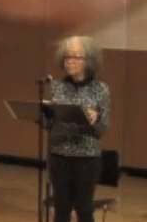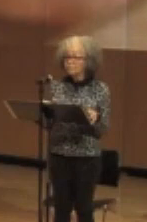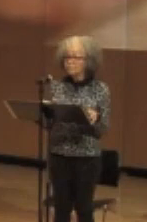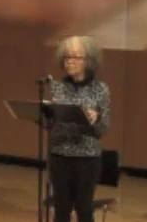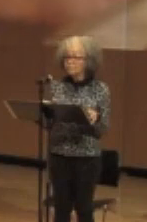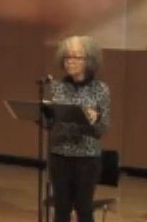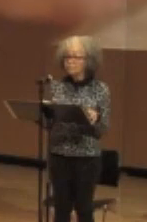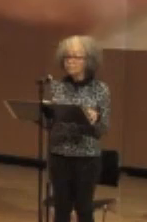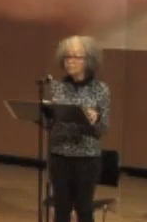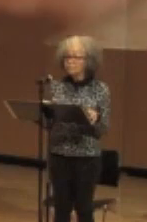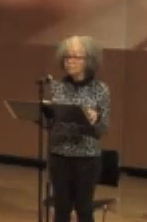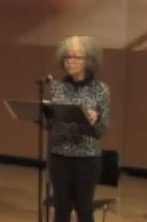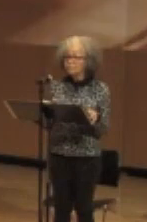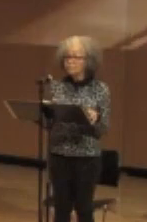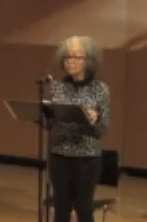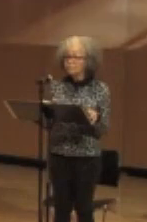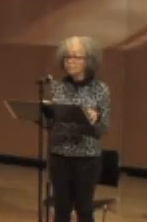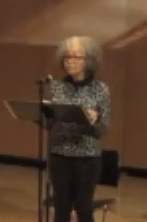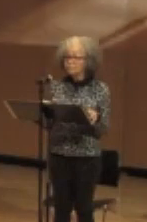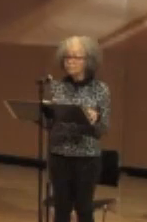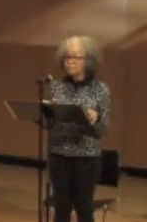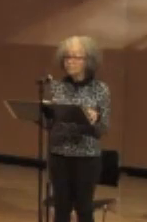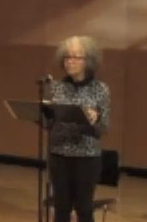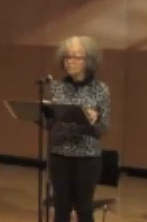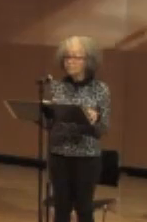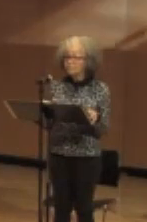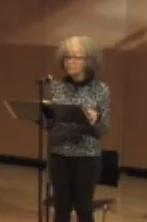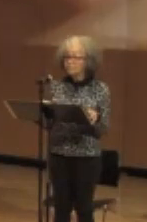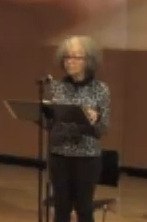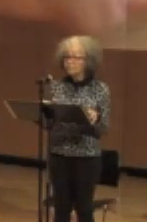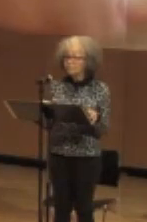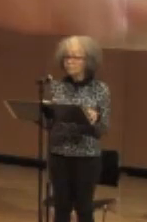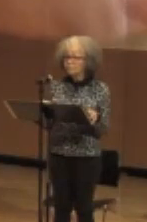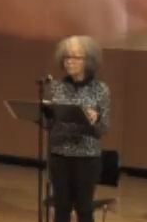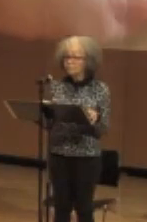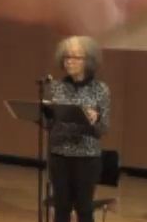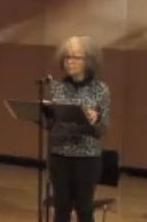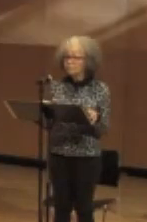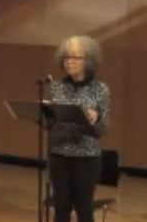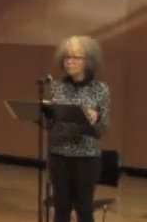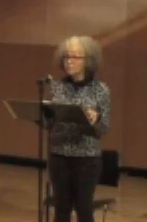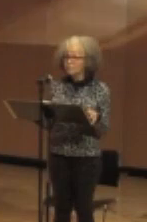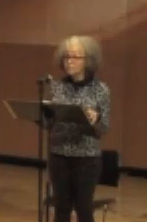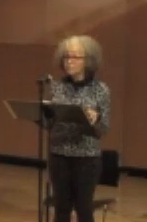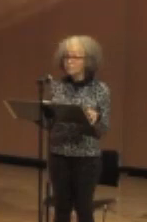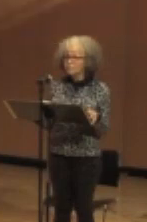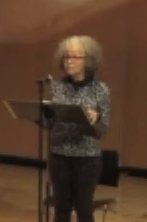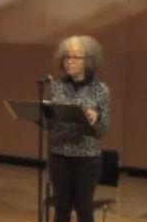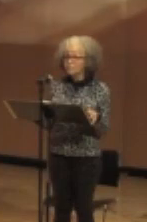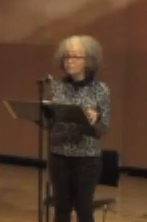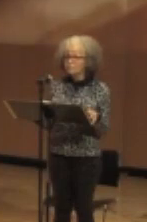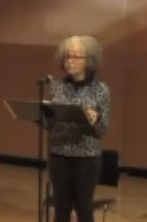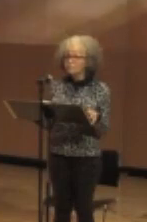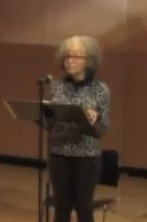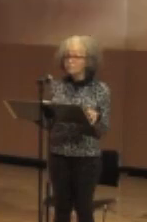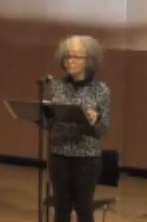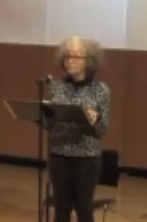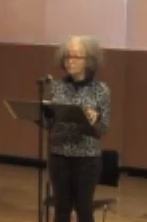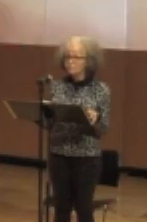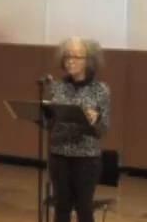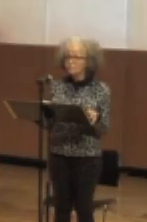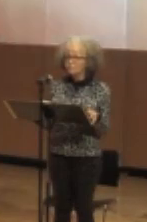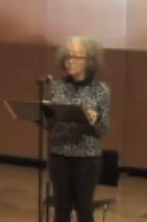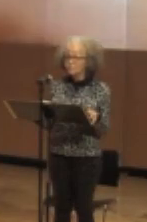house nice and big and white not bad you have a boat too yeah they have a